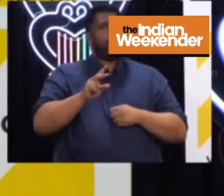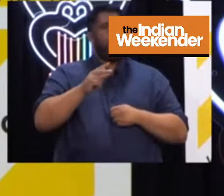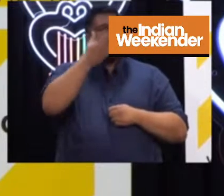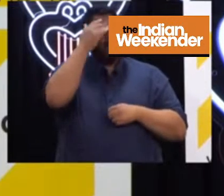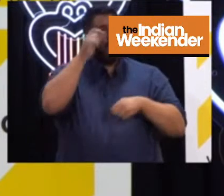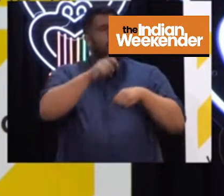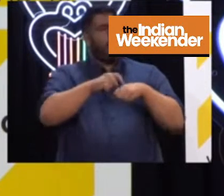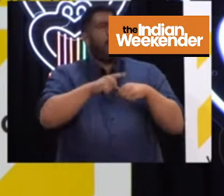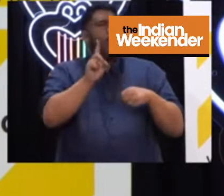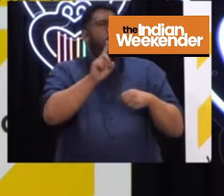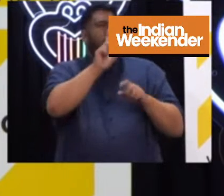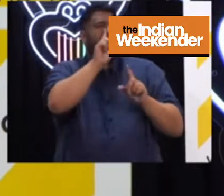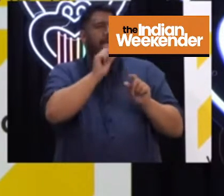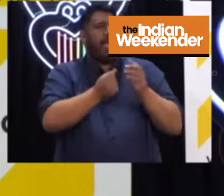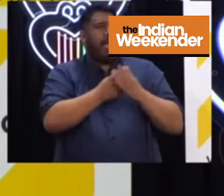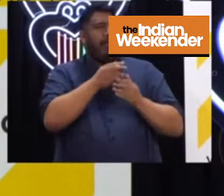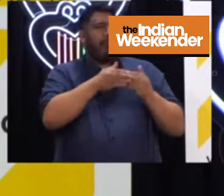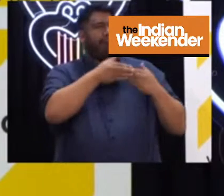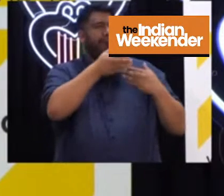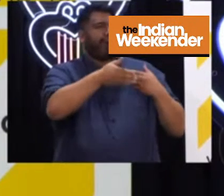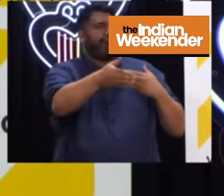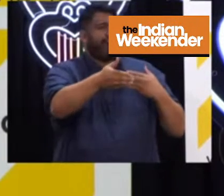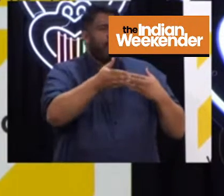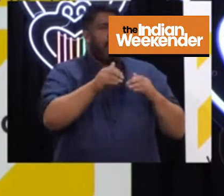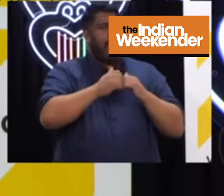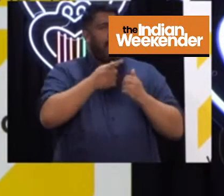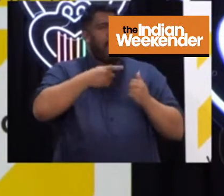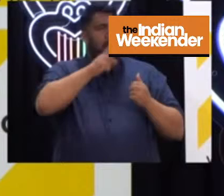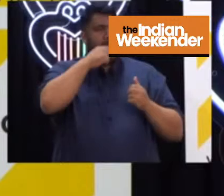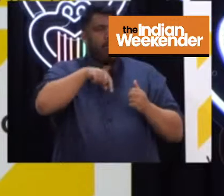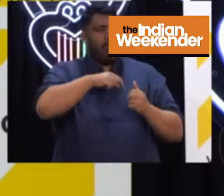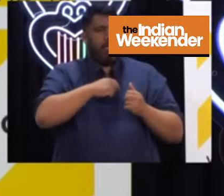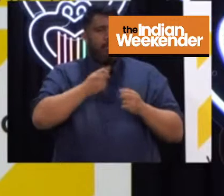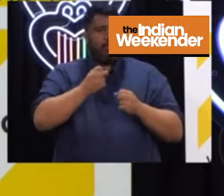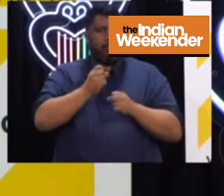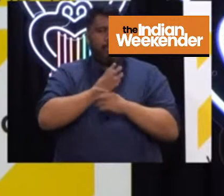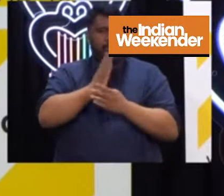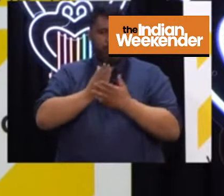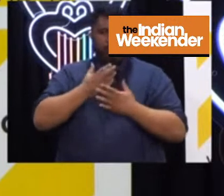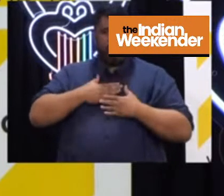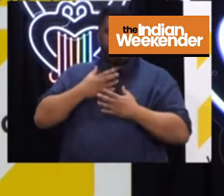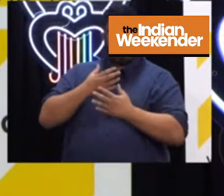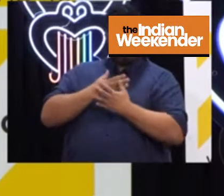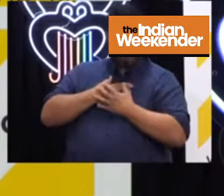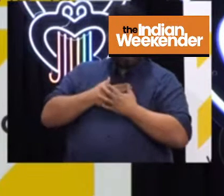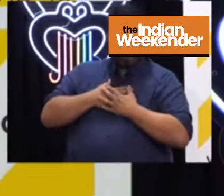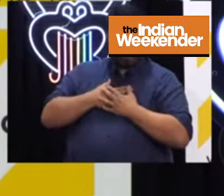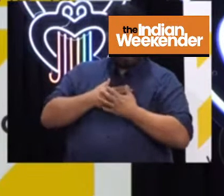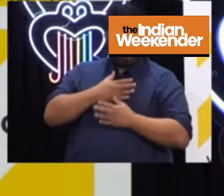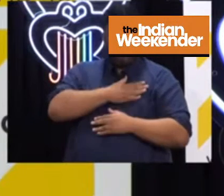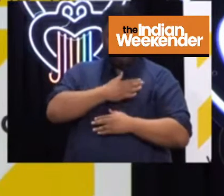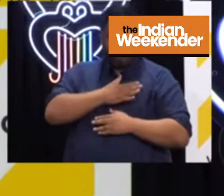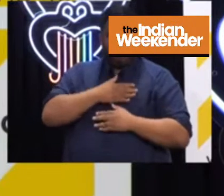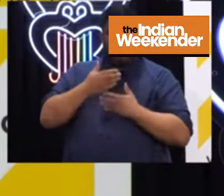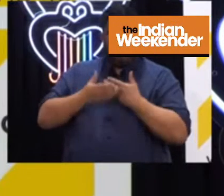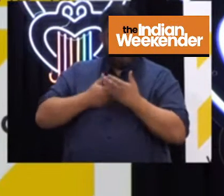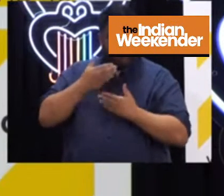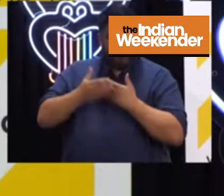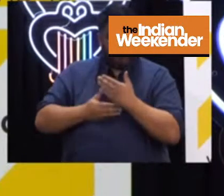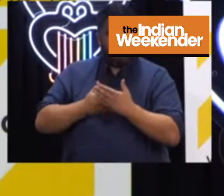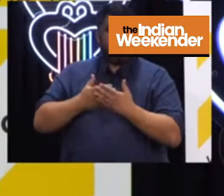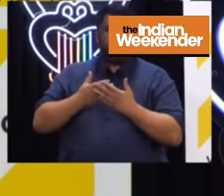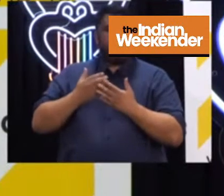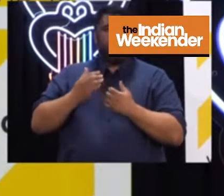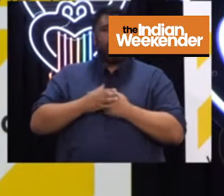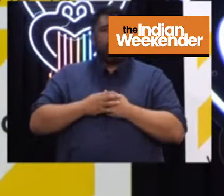summer, what can we do to try and ensure that some of those events can continue on regardless? Are there options for us that mean we can give that level of